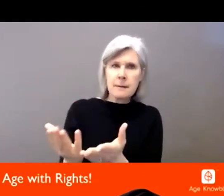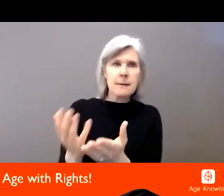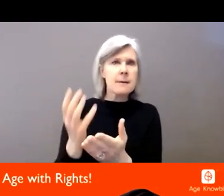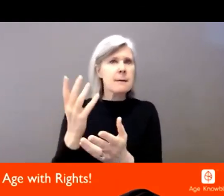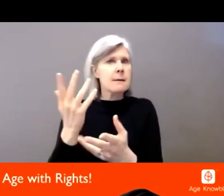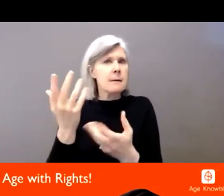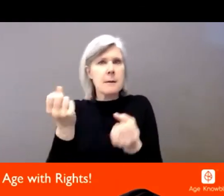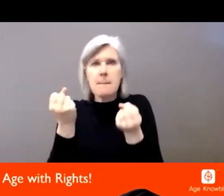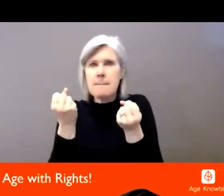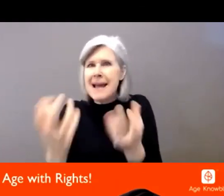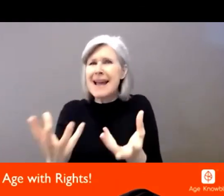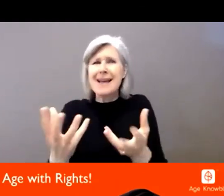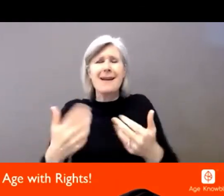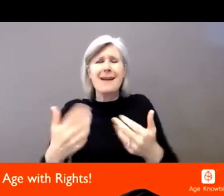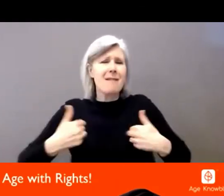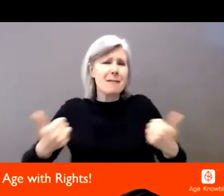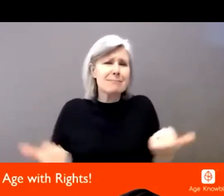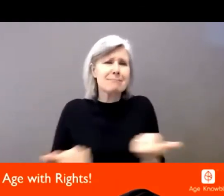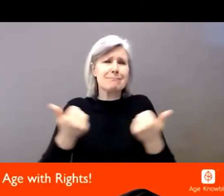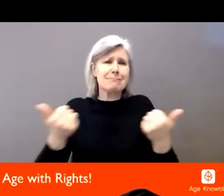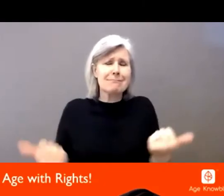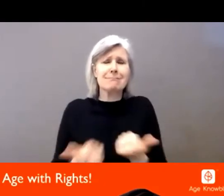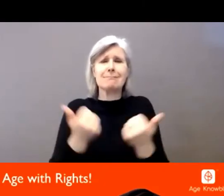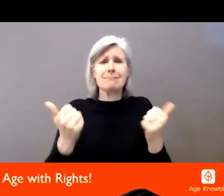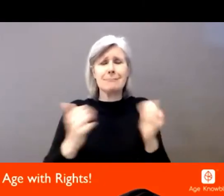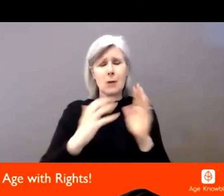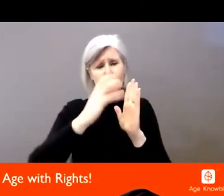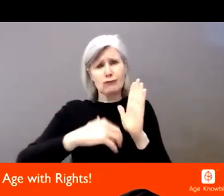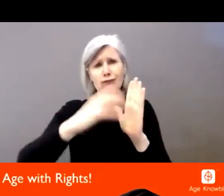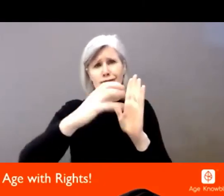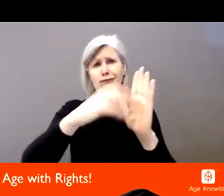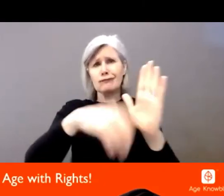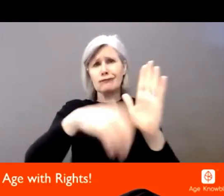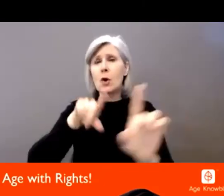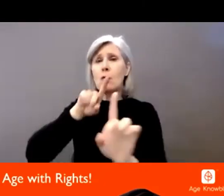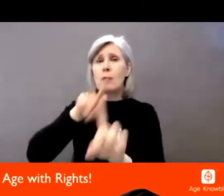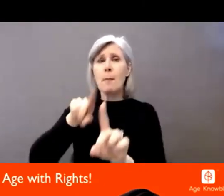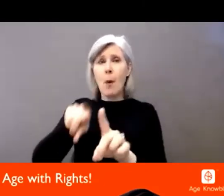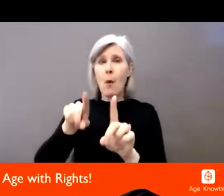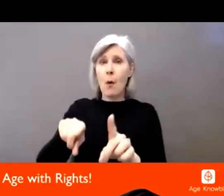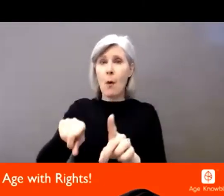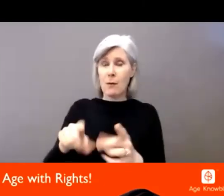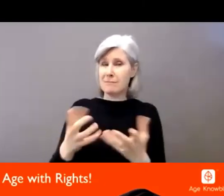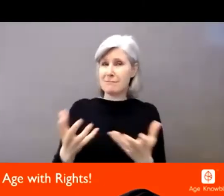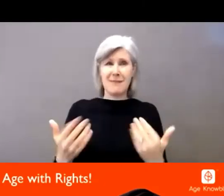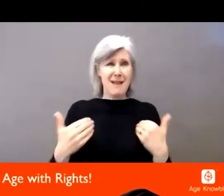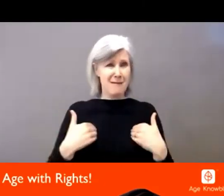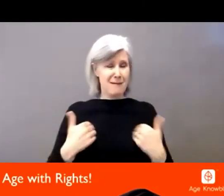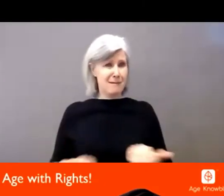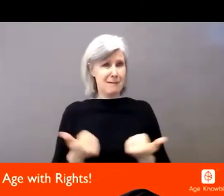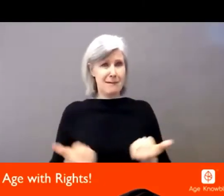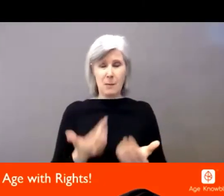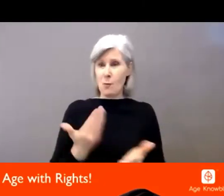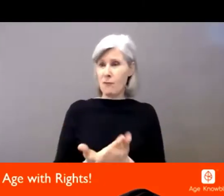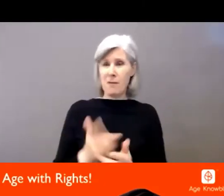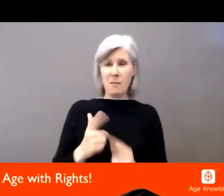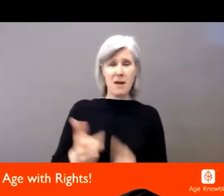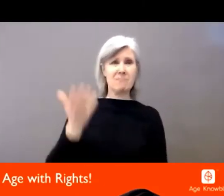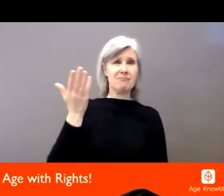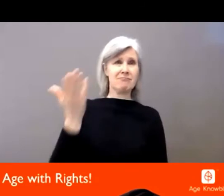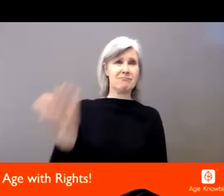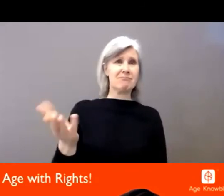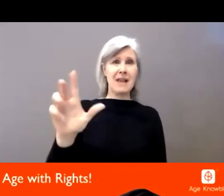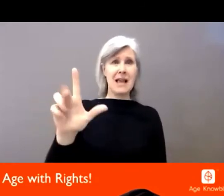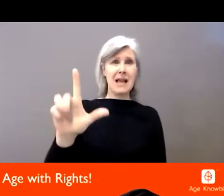of pages of reports over the same time period, we had a system so incapable of handling a crisis that